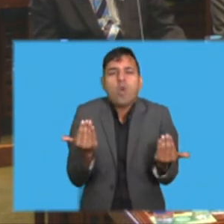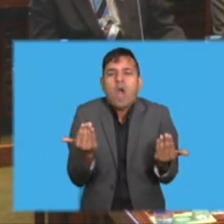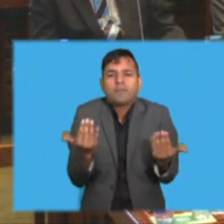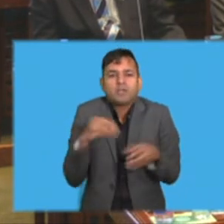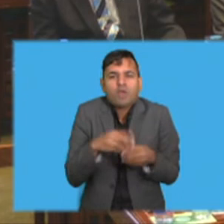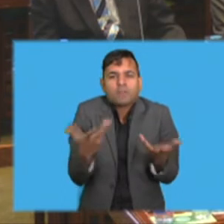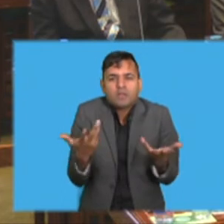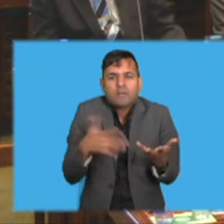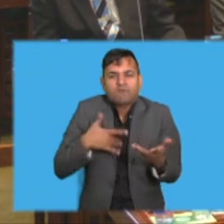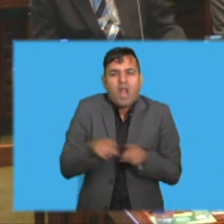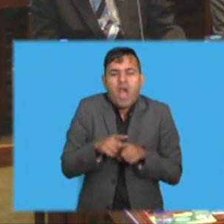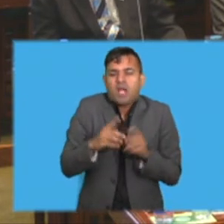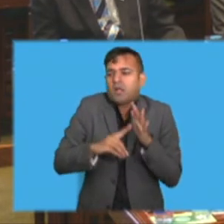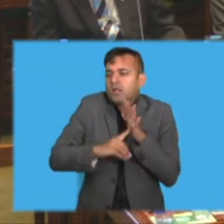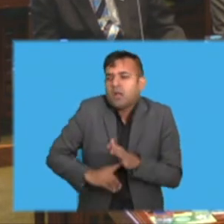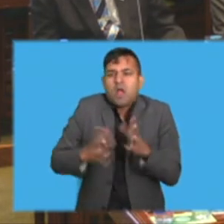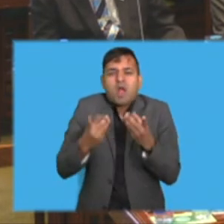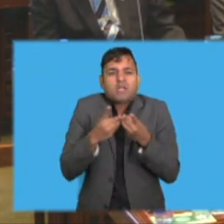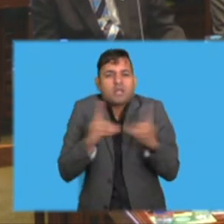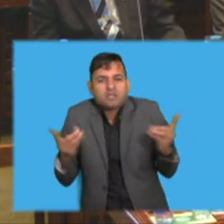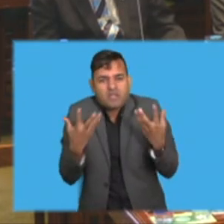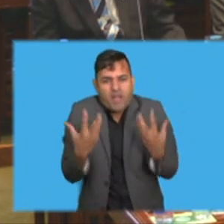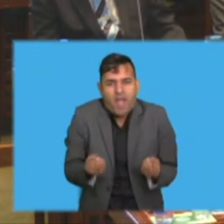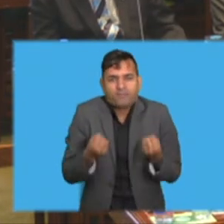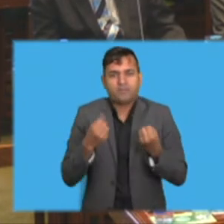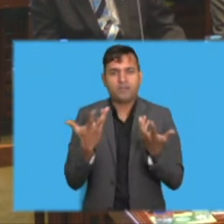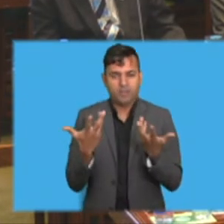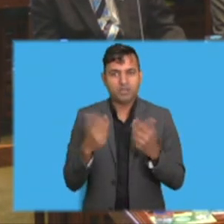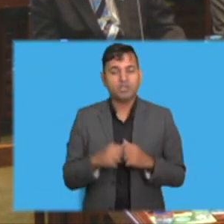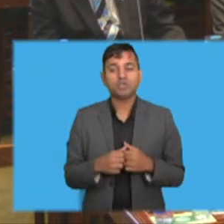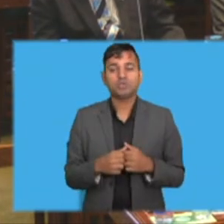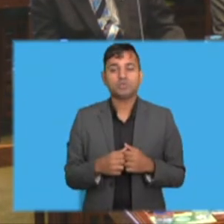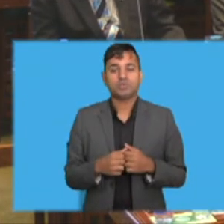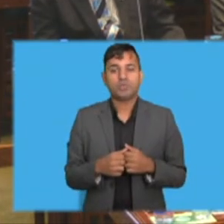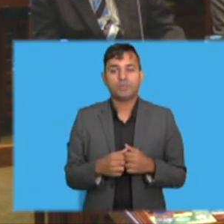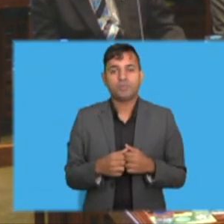were excluded from meaningful participation in their country.